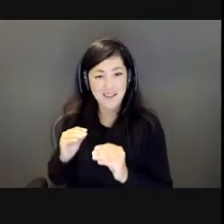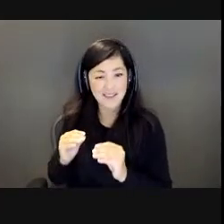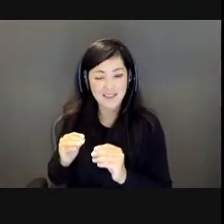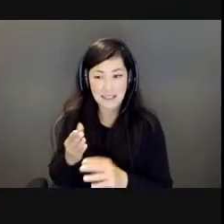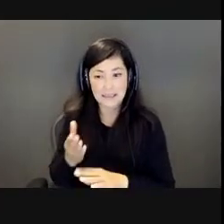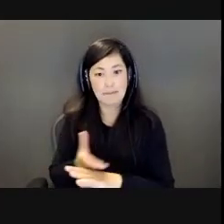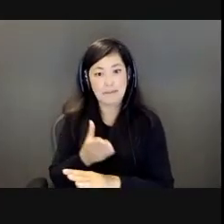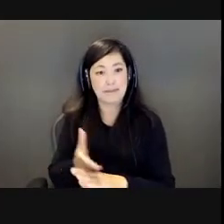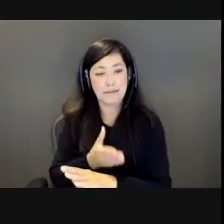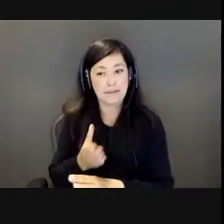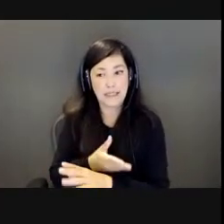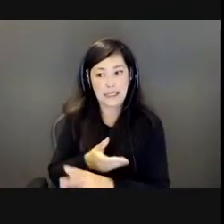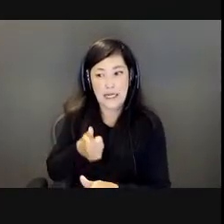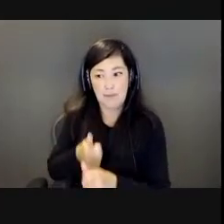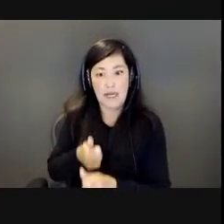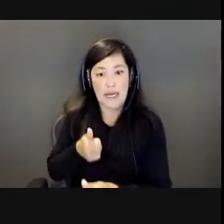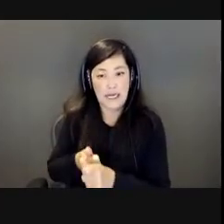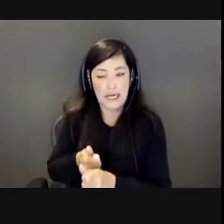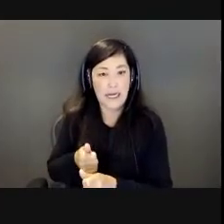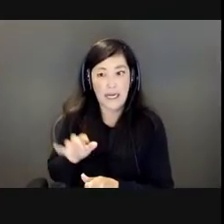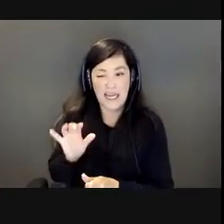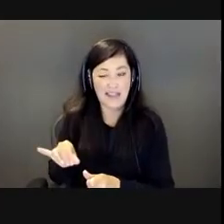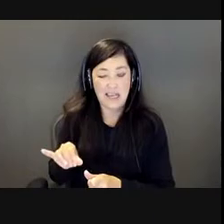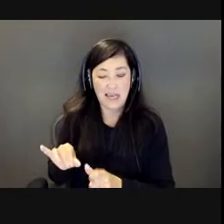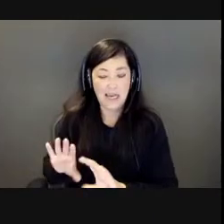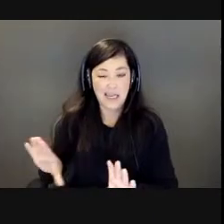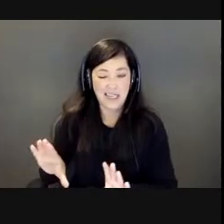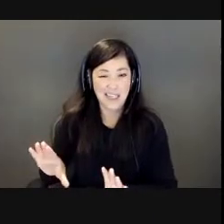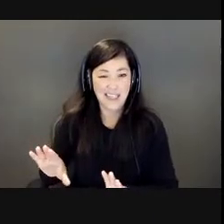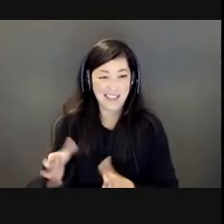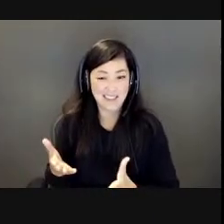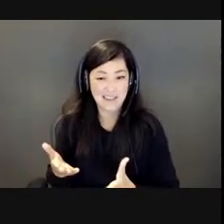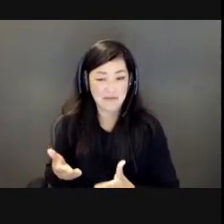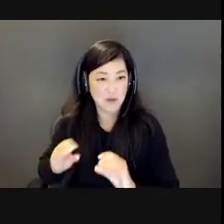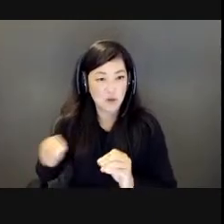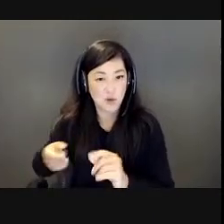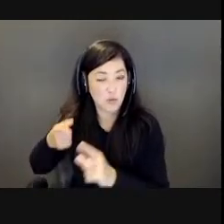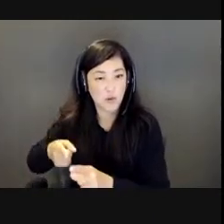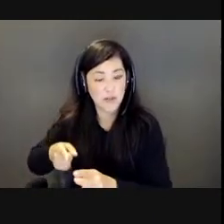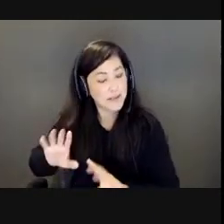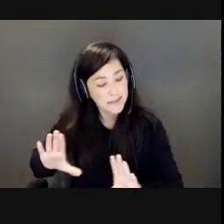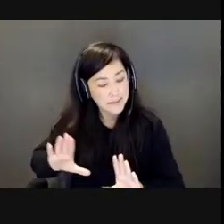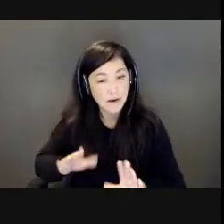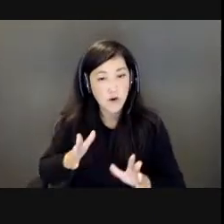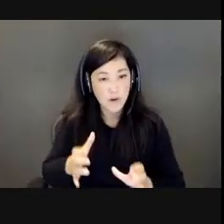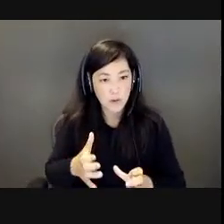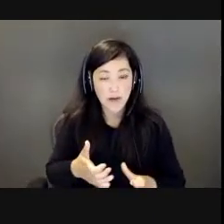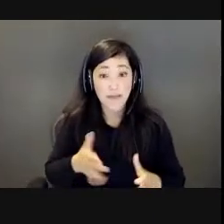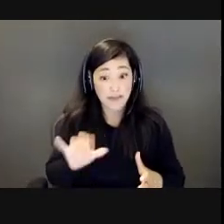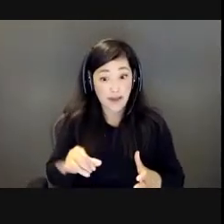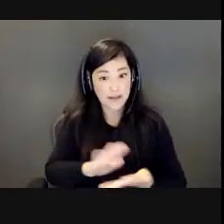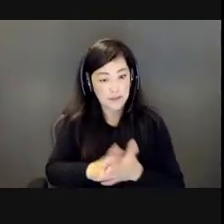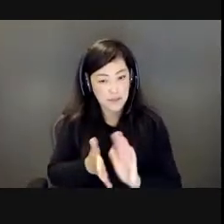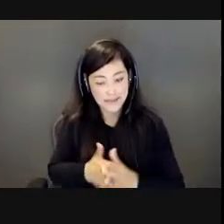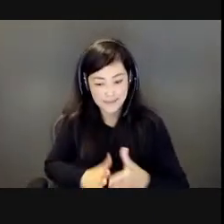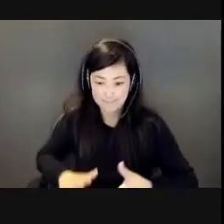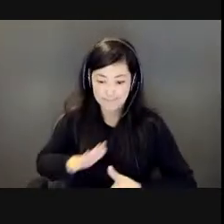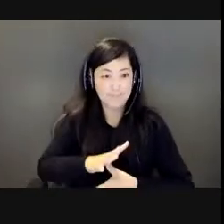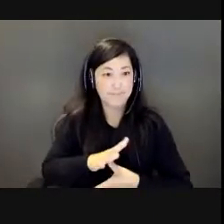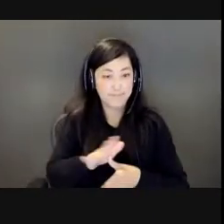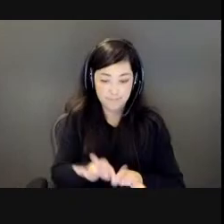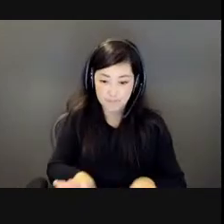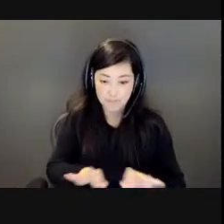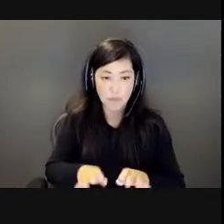no, like this group was like, it's always overlooked and we want to change the script on maintenance. So it became an important part of